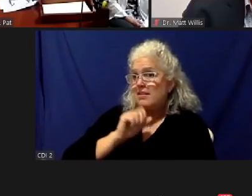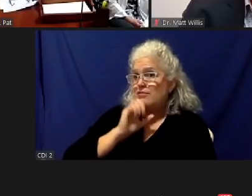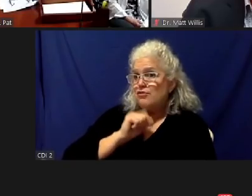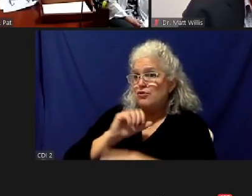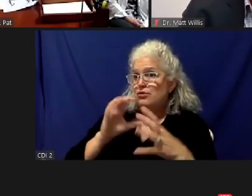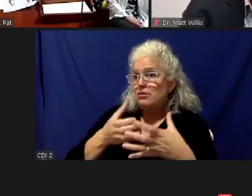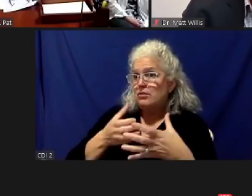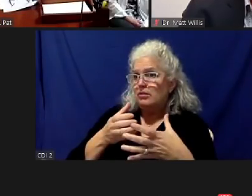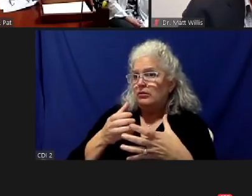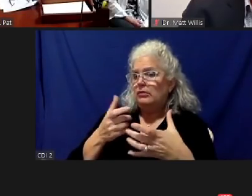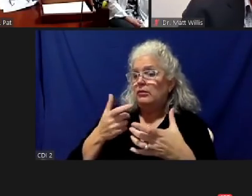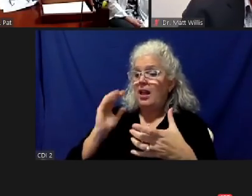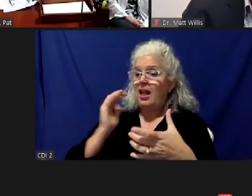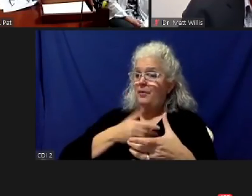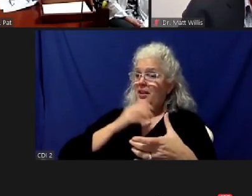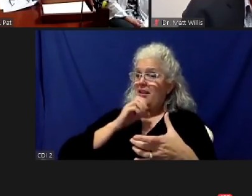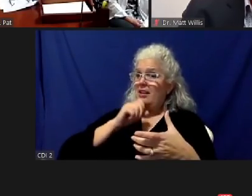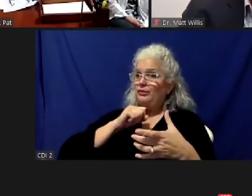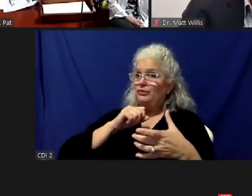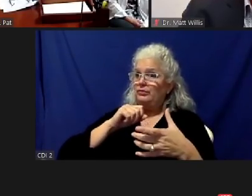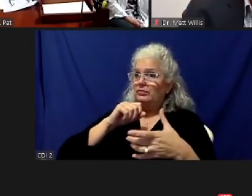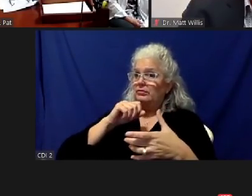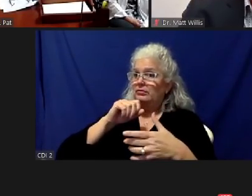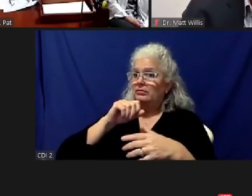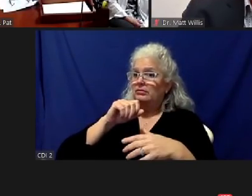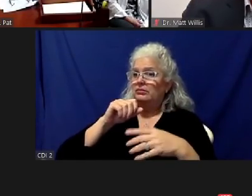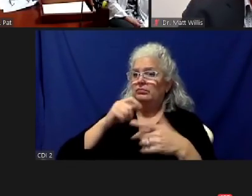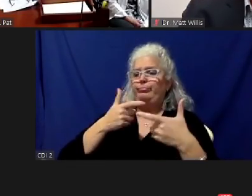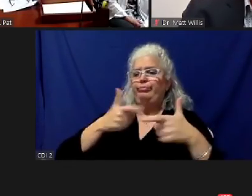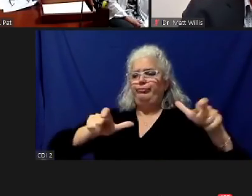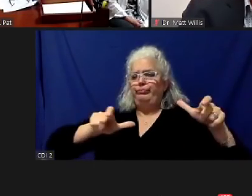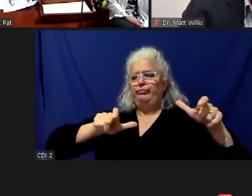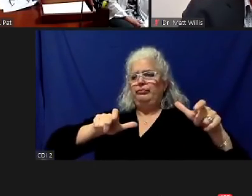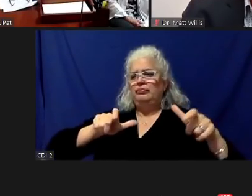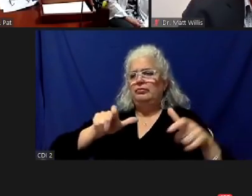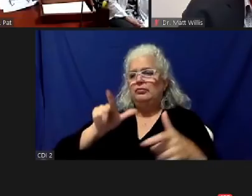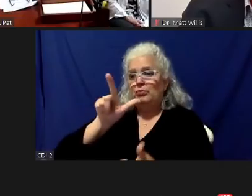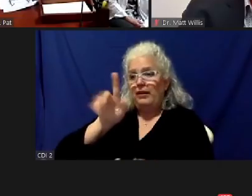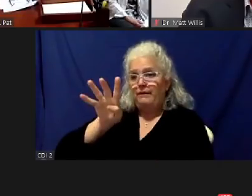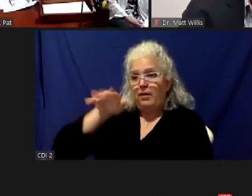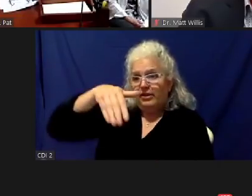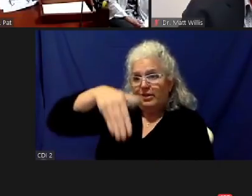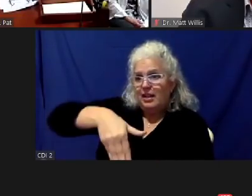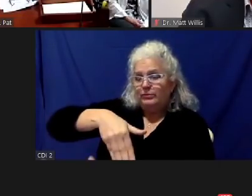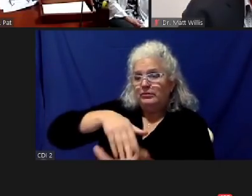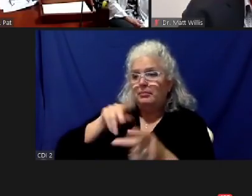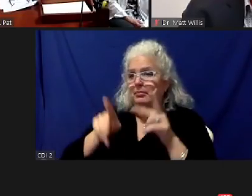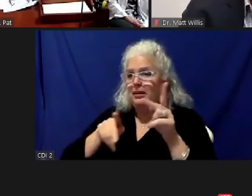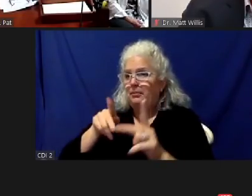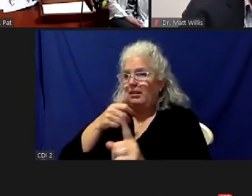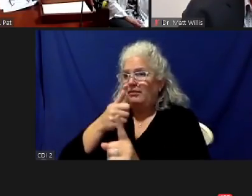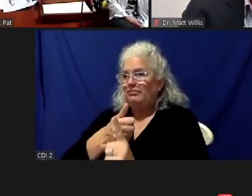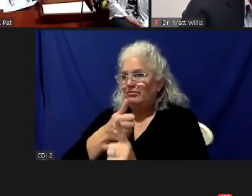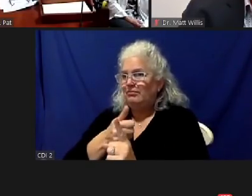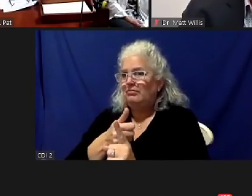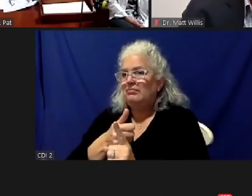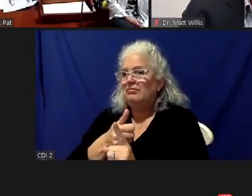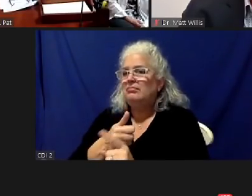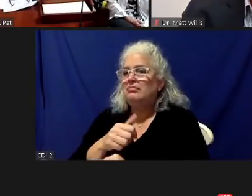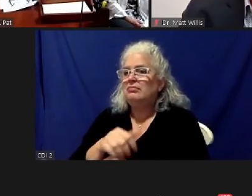close to 24,000, which is roughly 10% of our population. It's proportionally we're actually getting